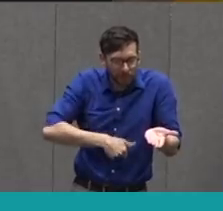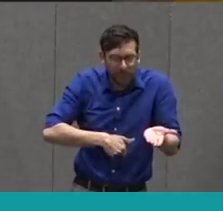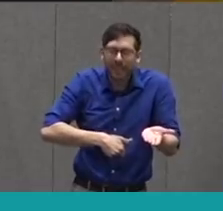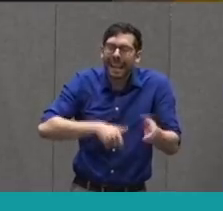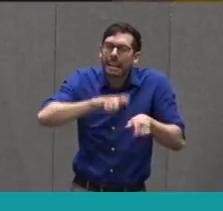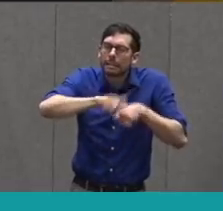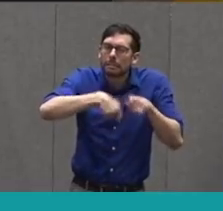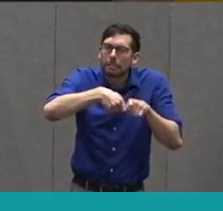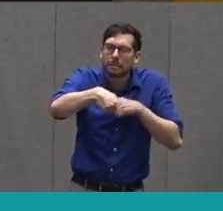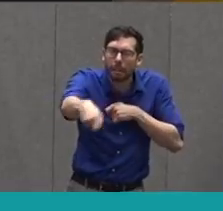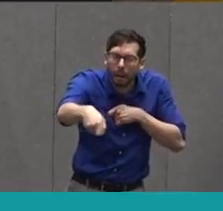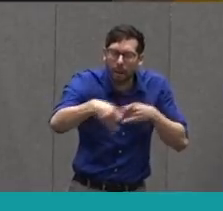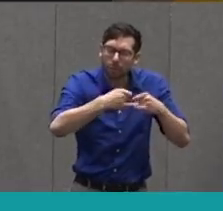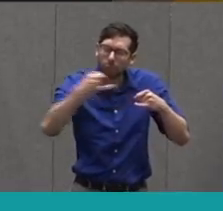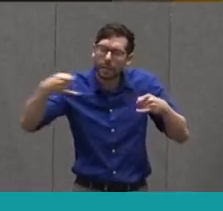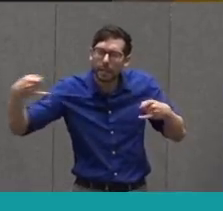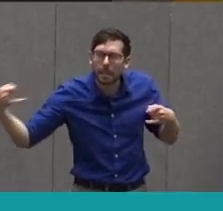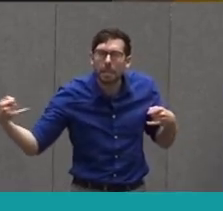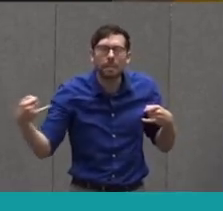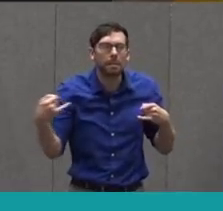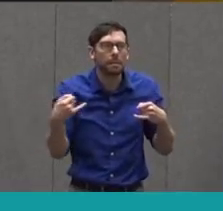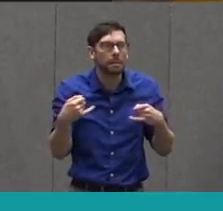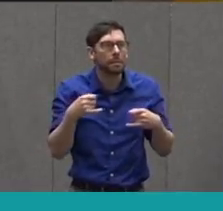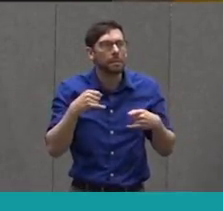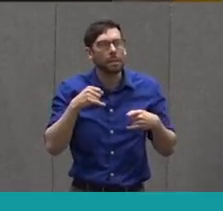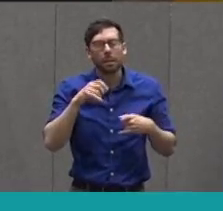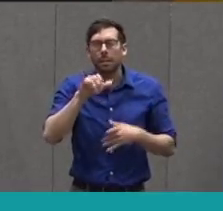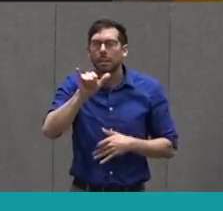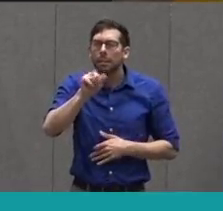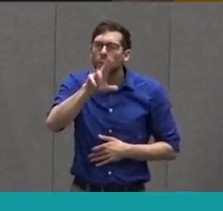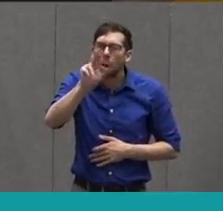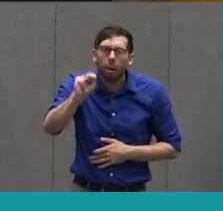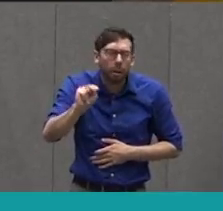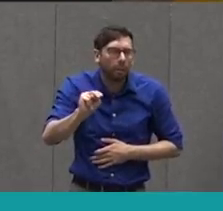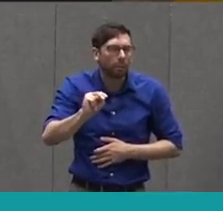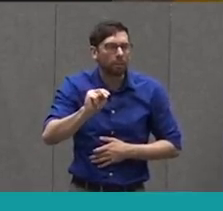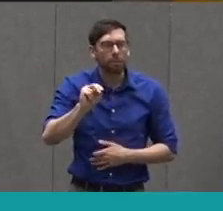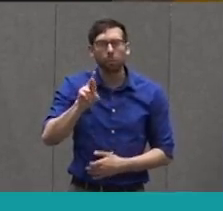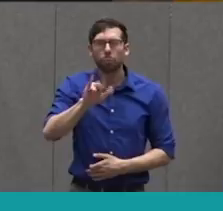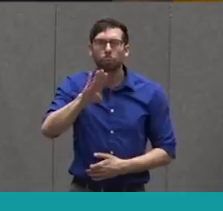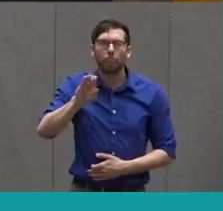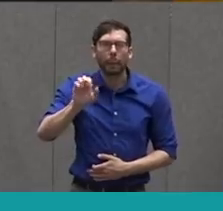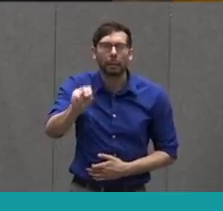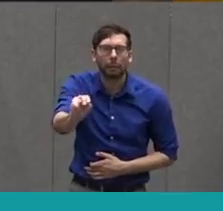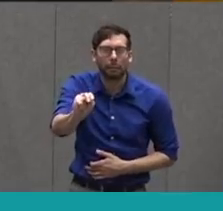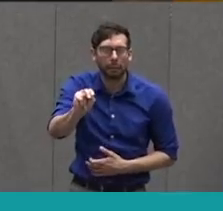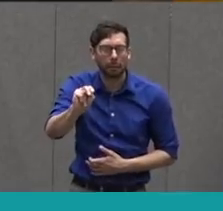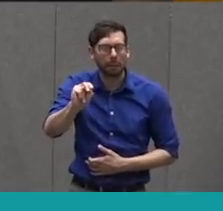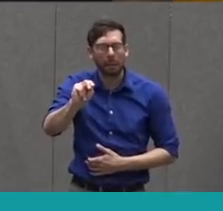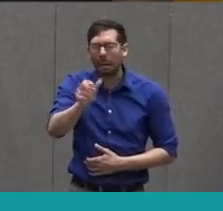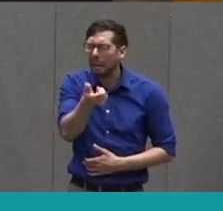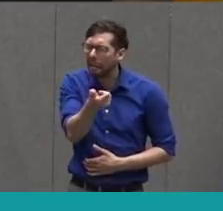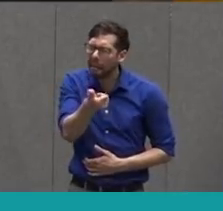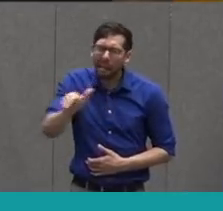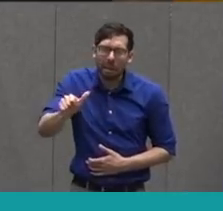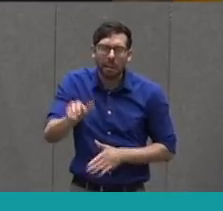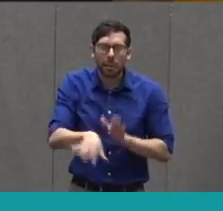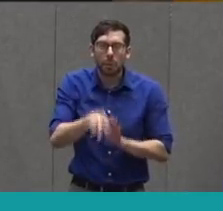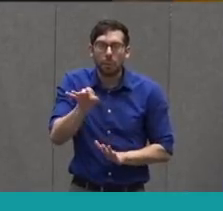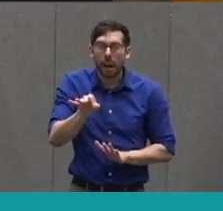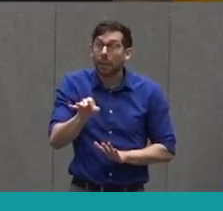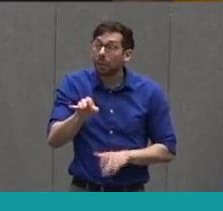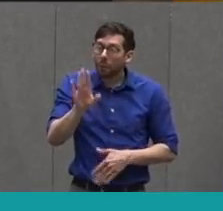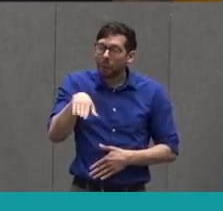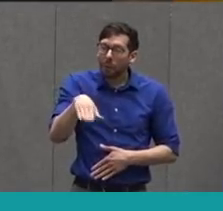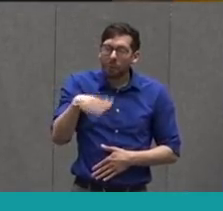yarn, a ribbon, a little piece of twine, anything that you could find that would work. Even the little twisty